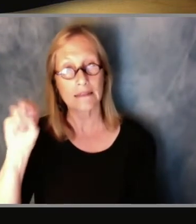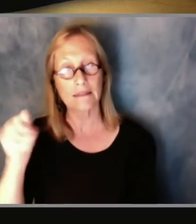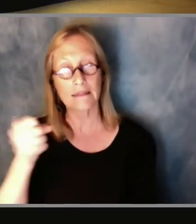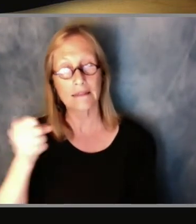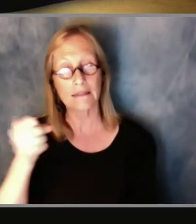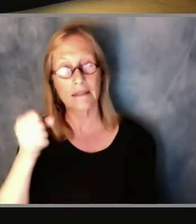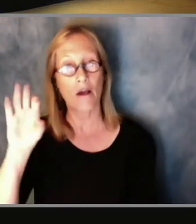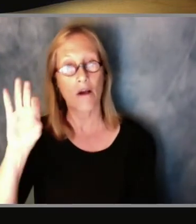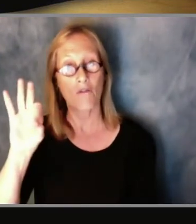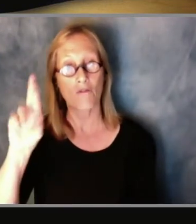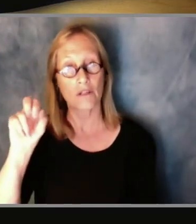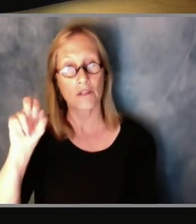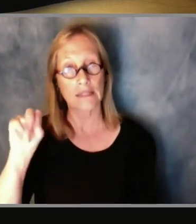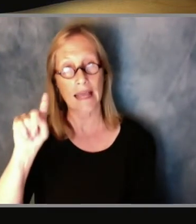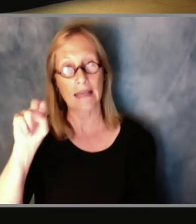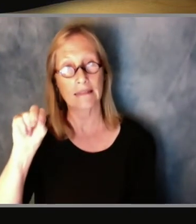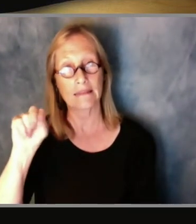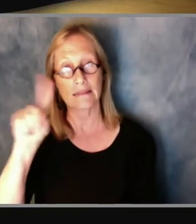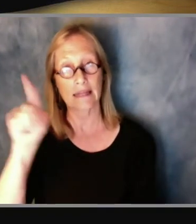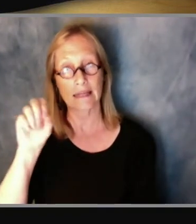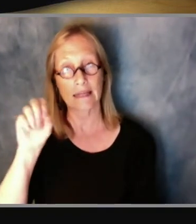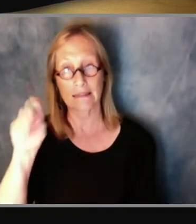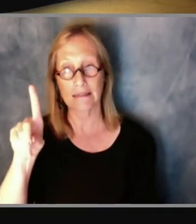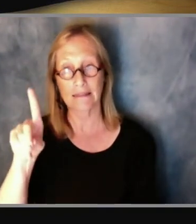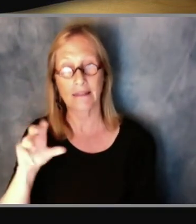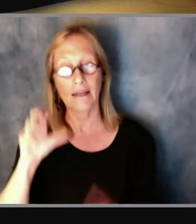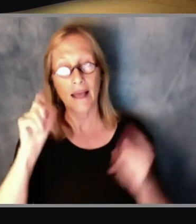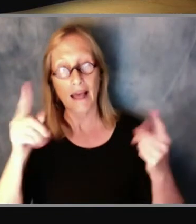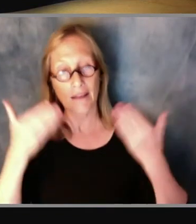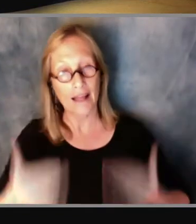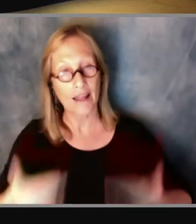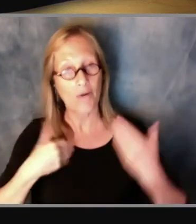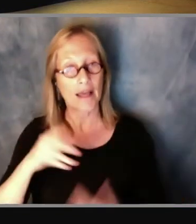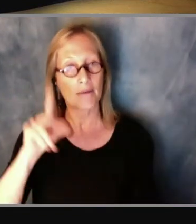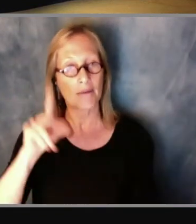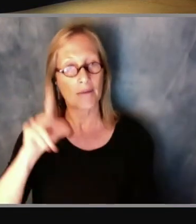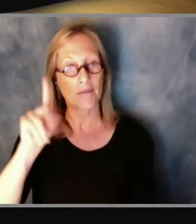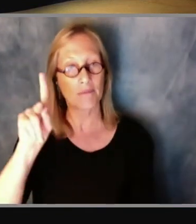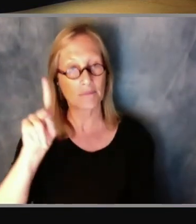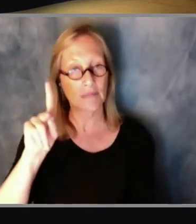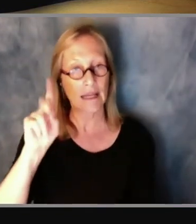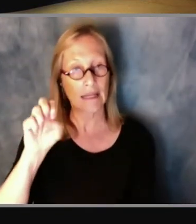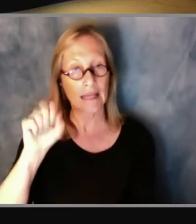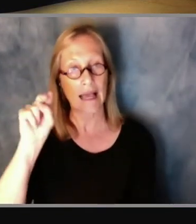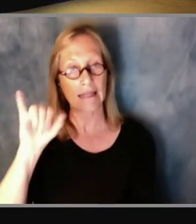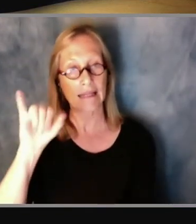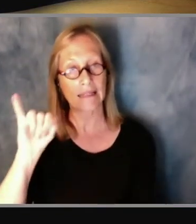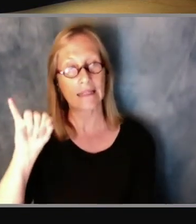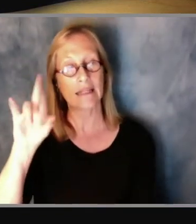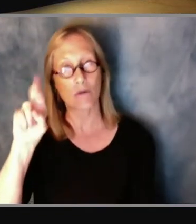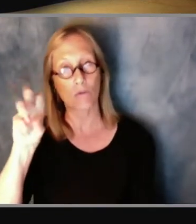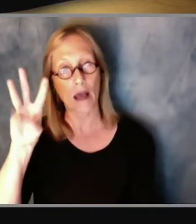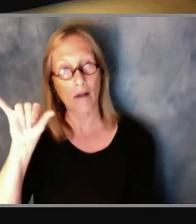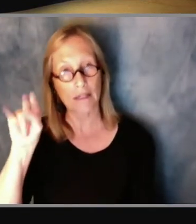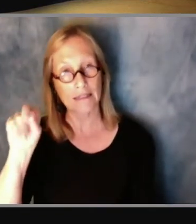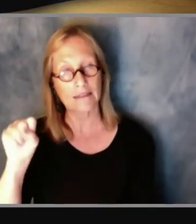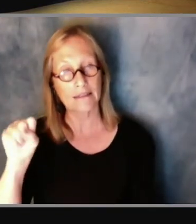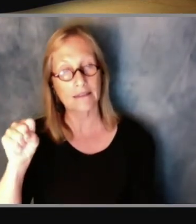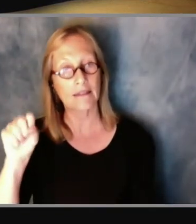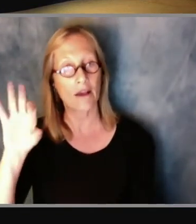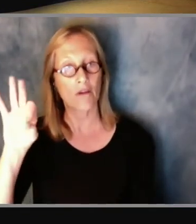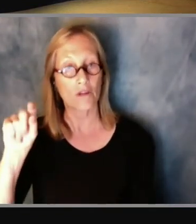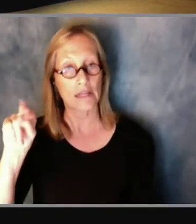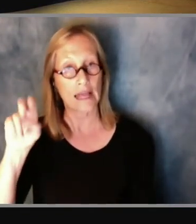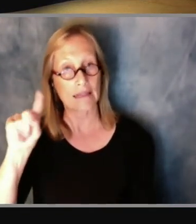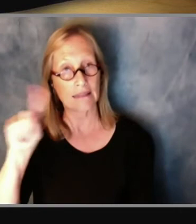Hello, Alohilani. Aloha, this is Kiani Rollins Fernandez. And I will echo a lot of what was said already. The